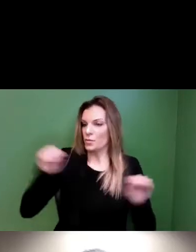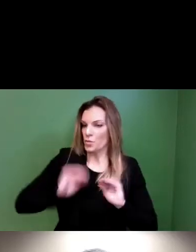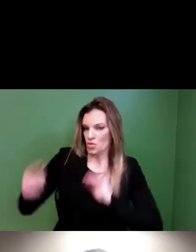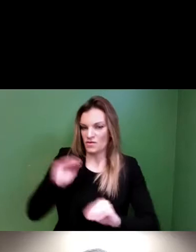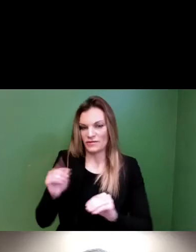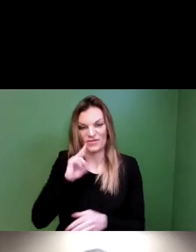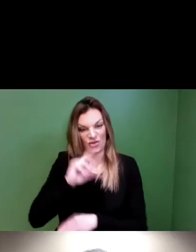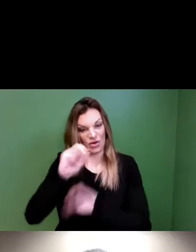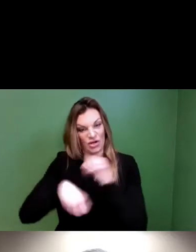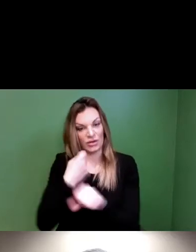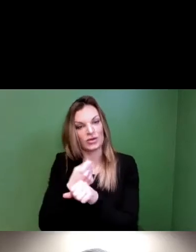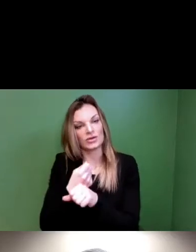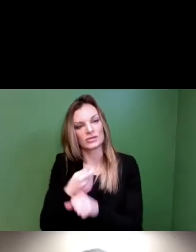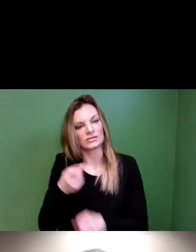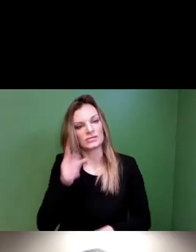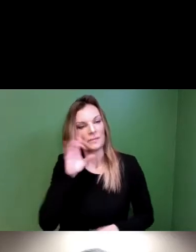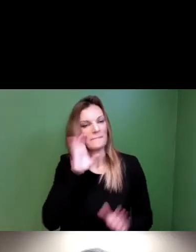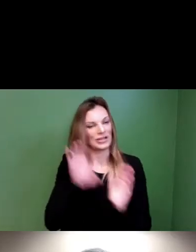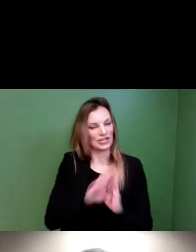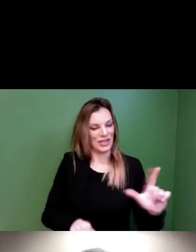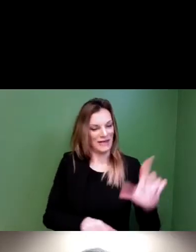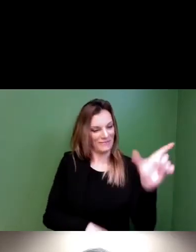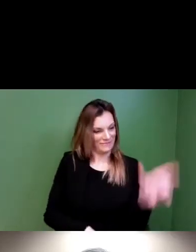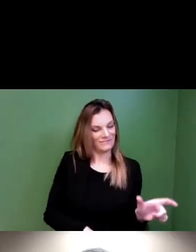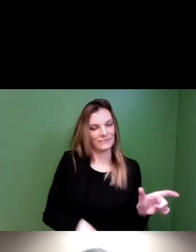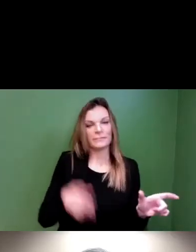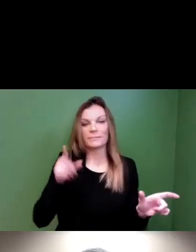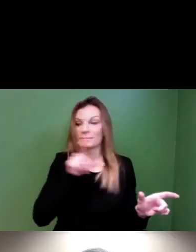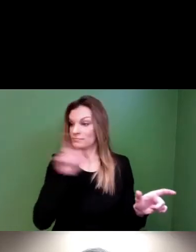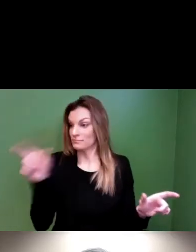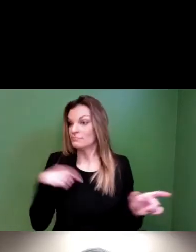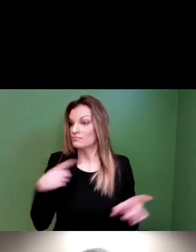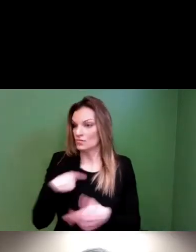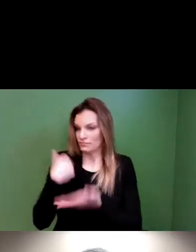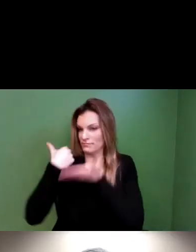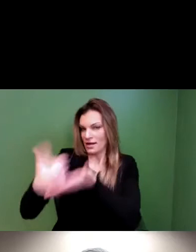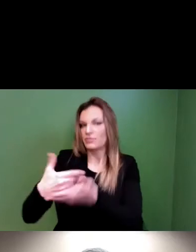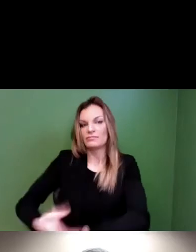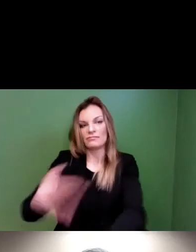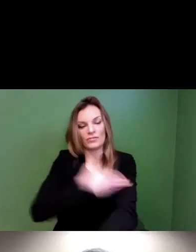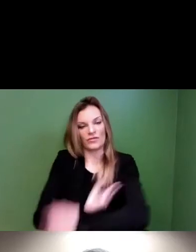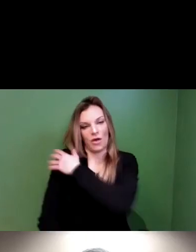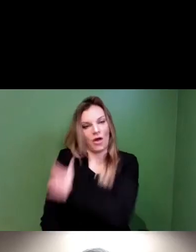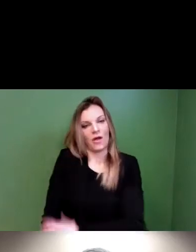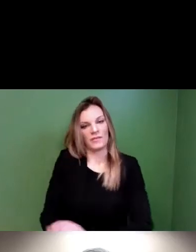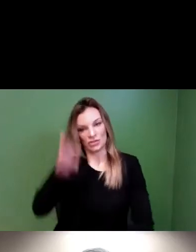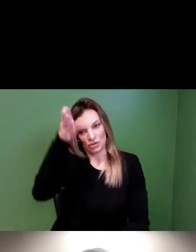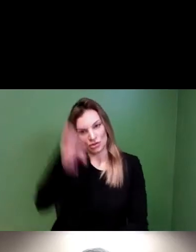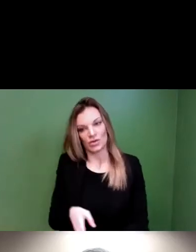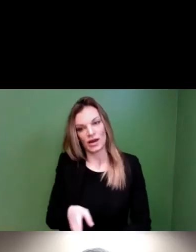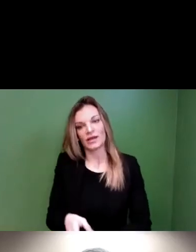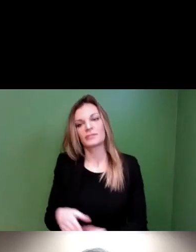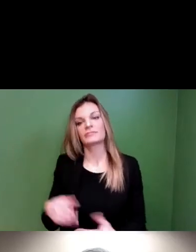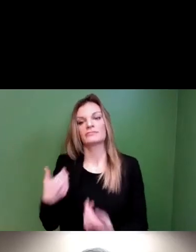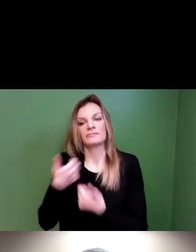was looking like the left side, but we made her arm straight. We got everything looking straight, extended, and loose.